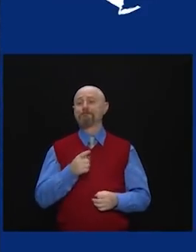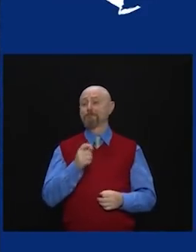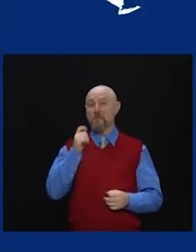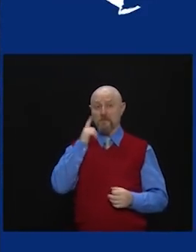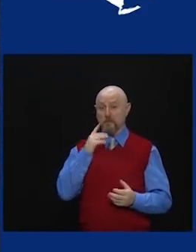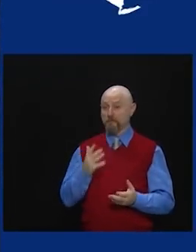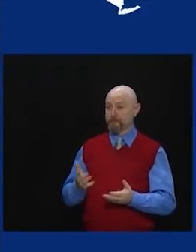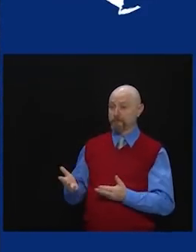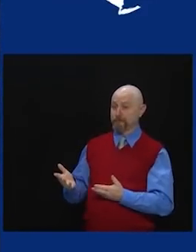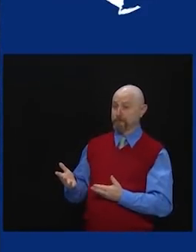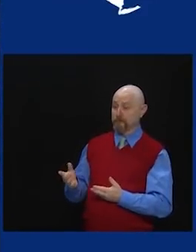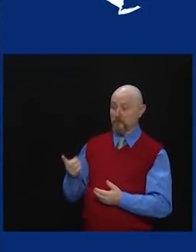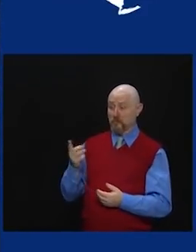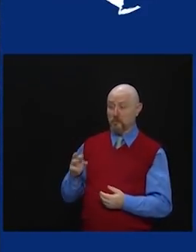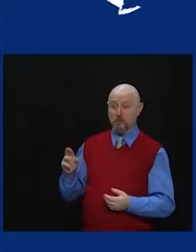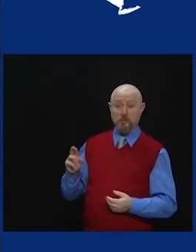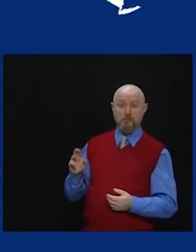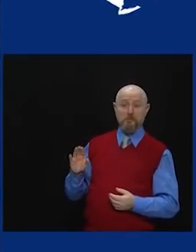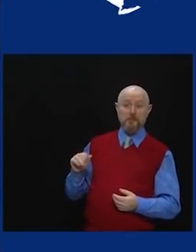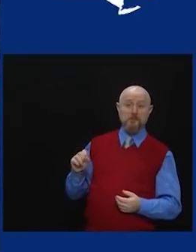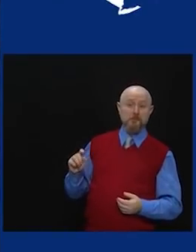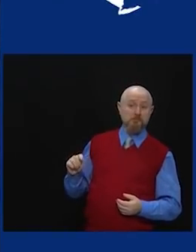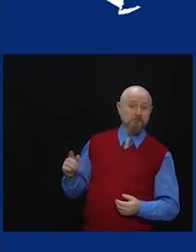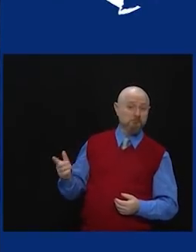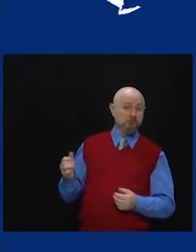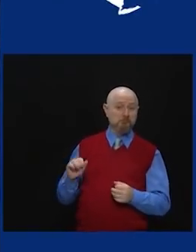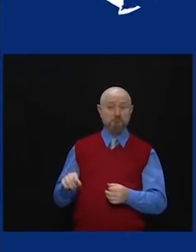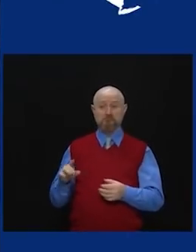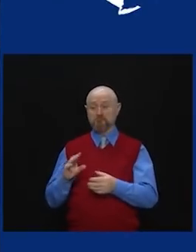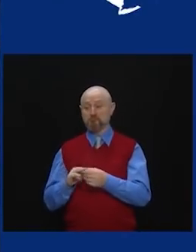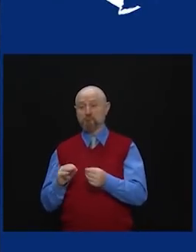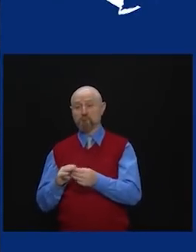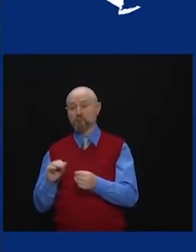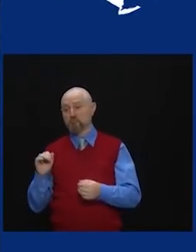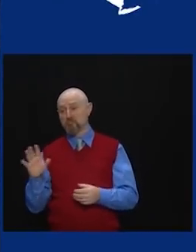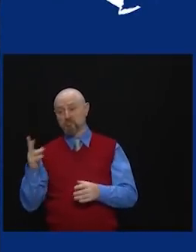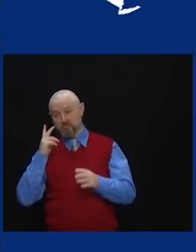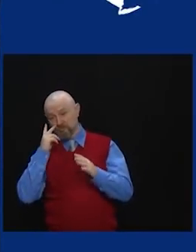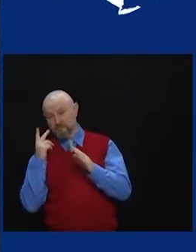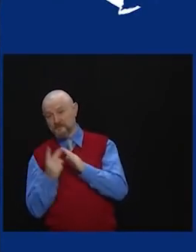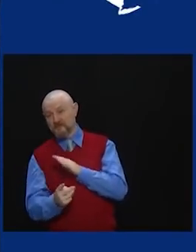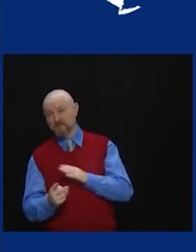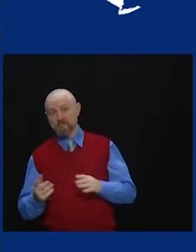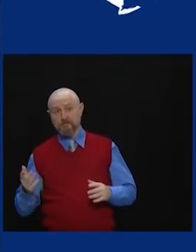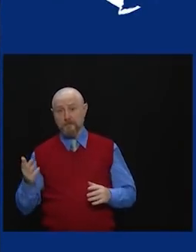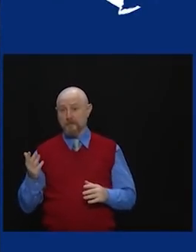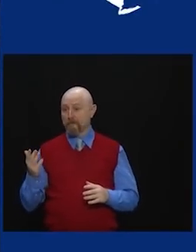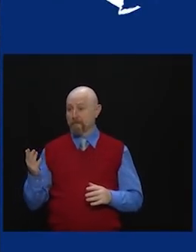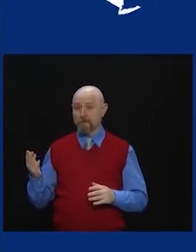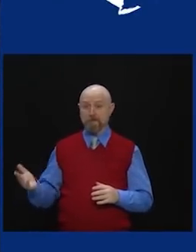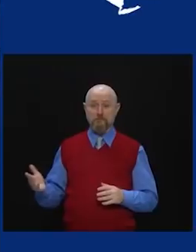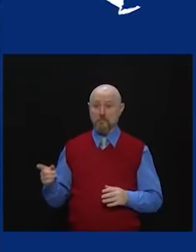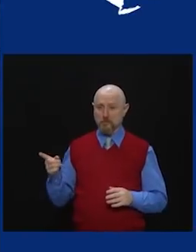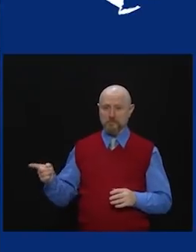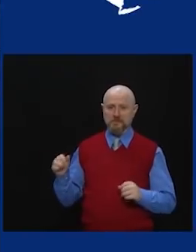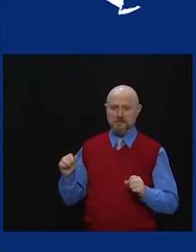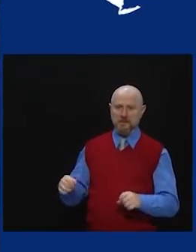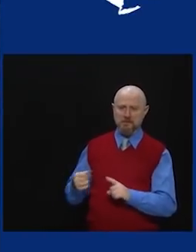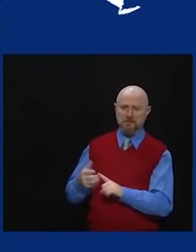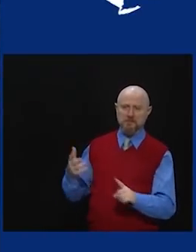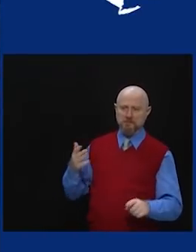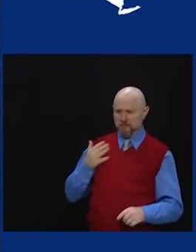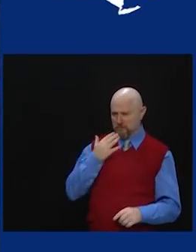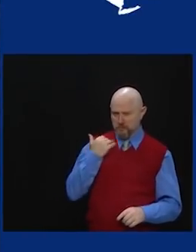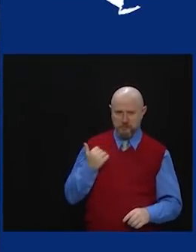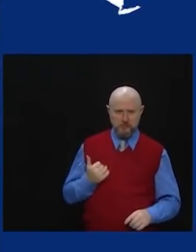month, because I'm going to always defer to the experts and the medical experts on that. But trending-wise, we're being asked to predict